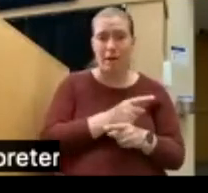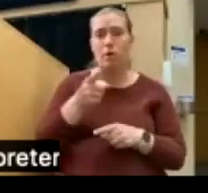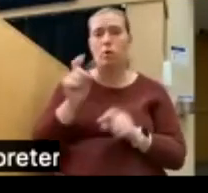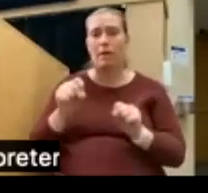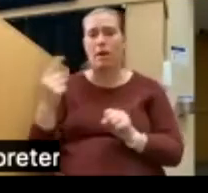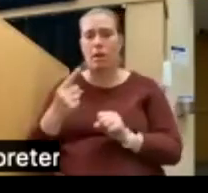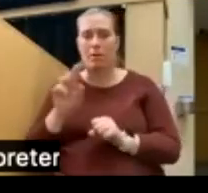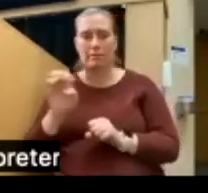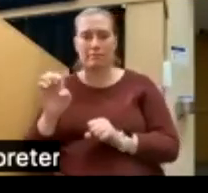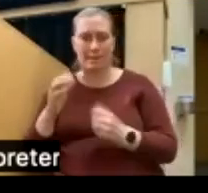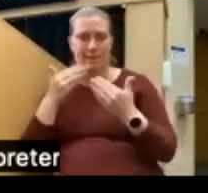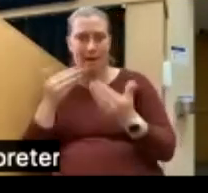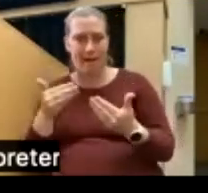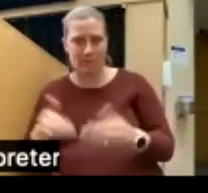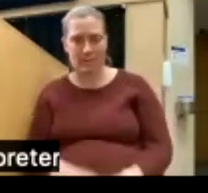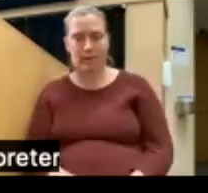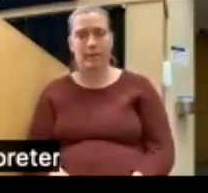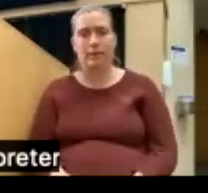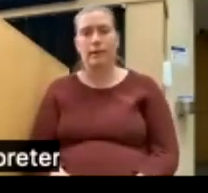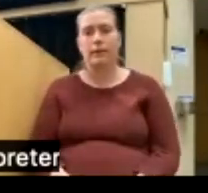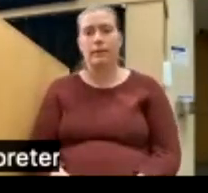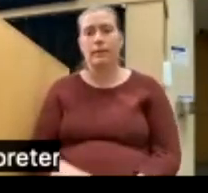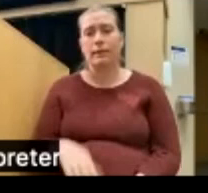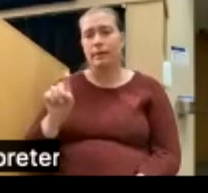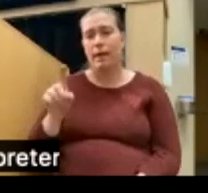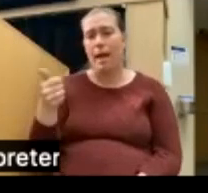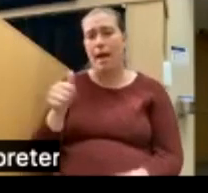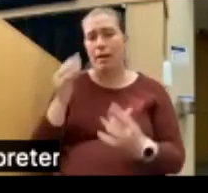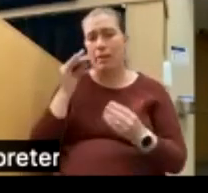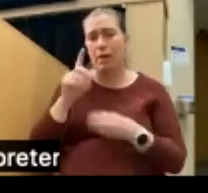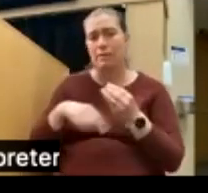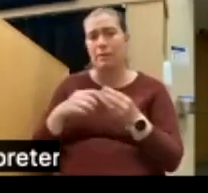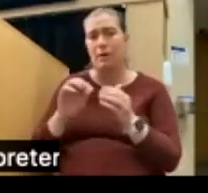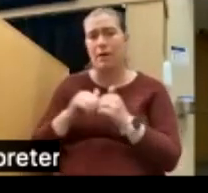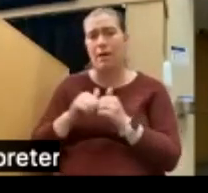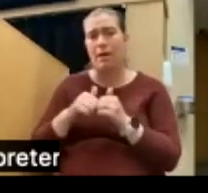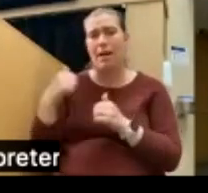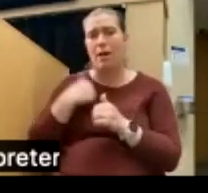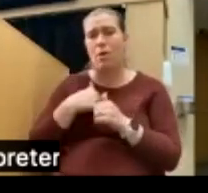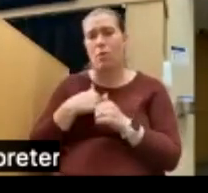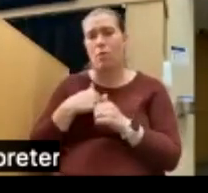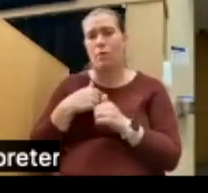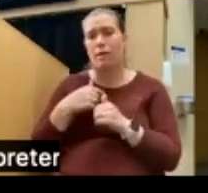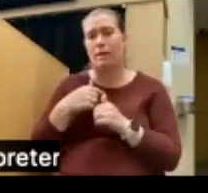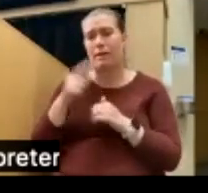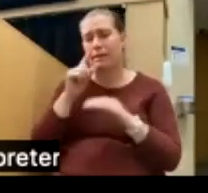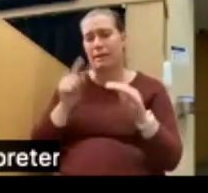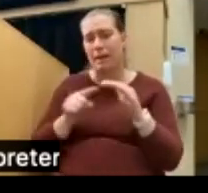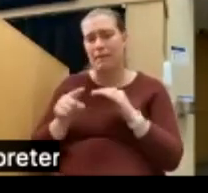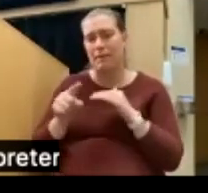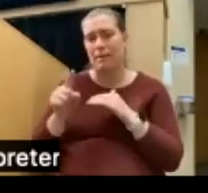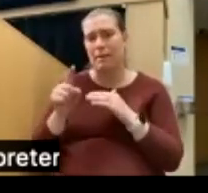question. Any thoughts about how we navigate the externally imposed expectations on clinicians, our views, billing, et